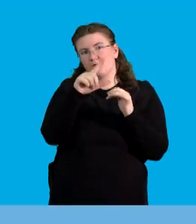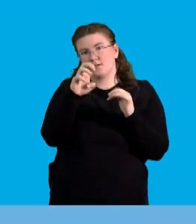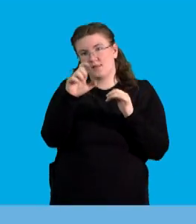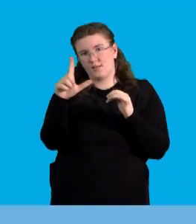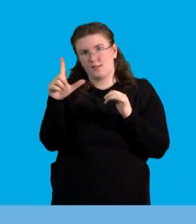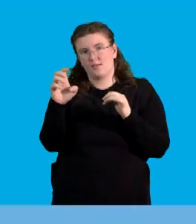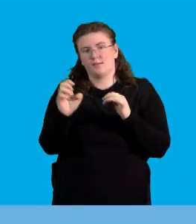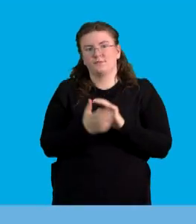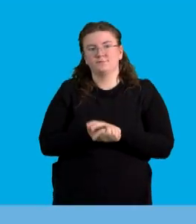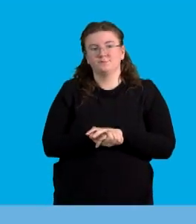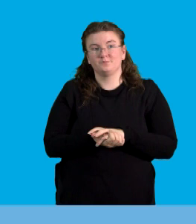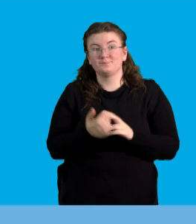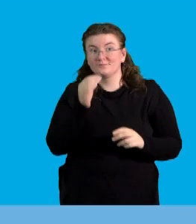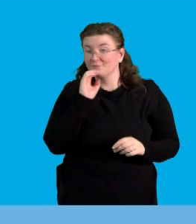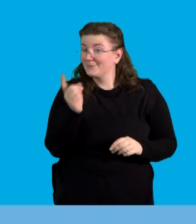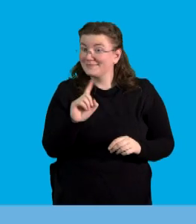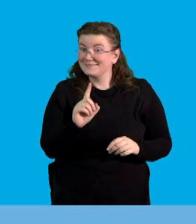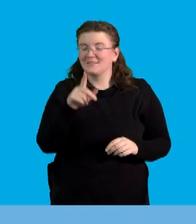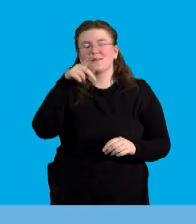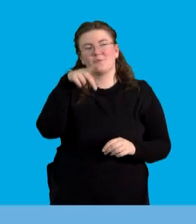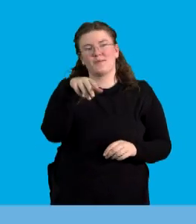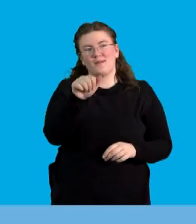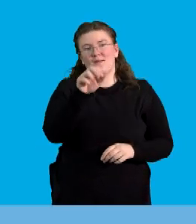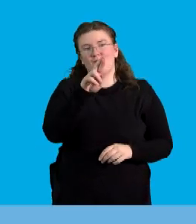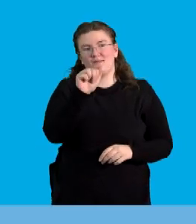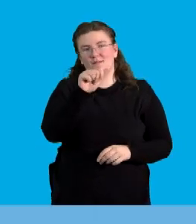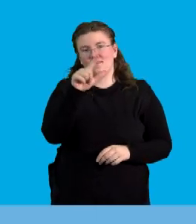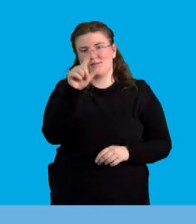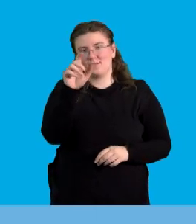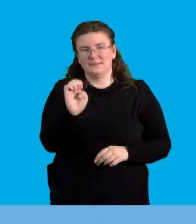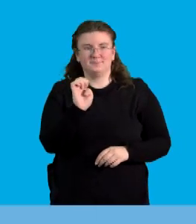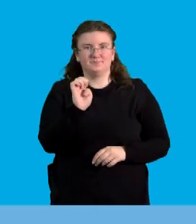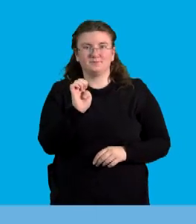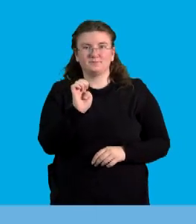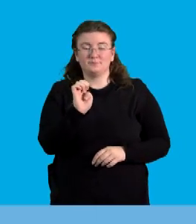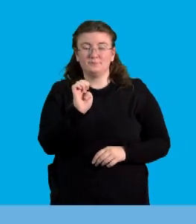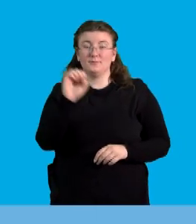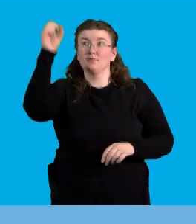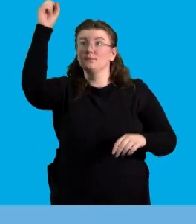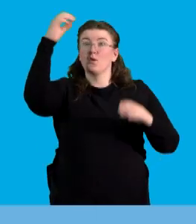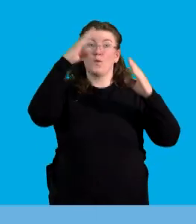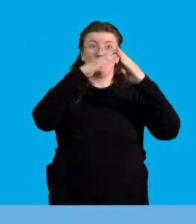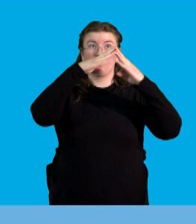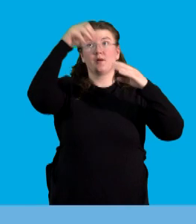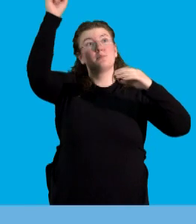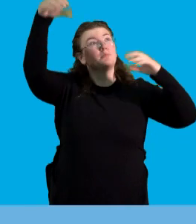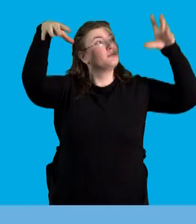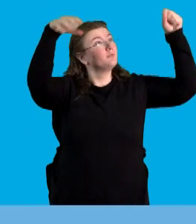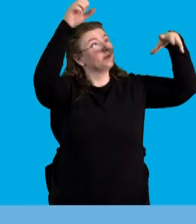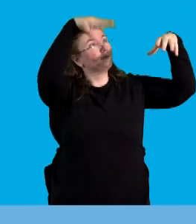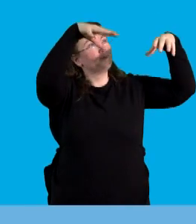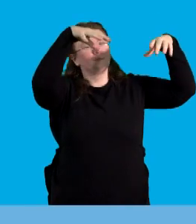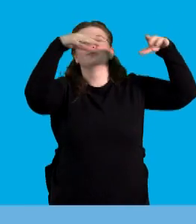therefore, the answer to this question is parallel. So the light bulbs in the houses are all connected